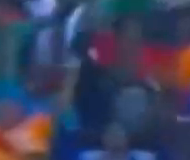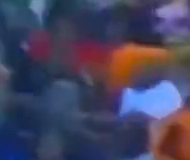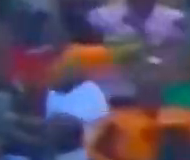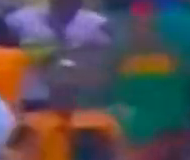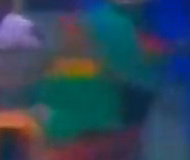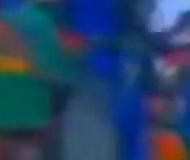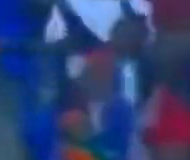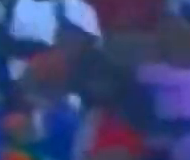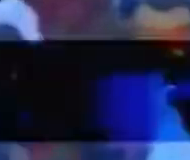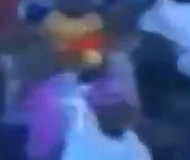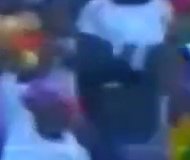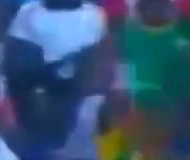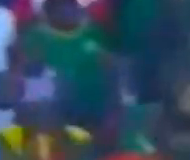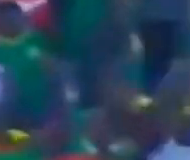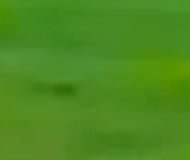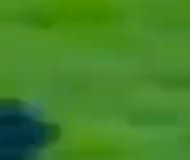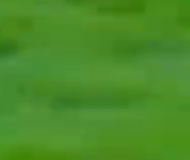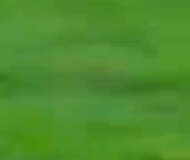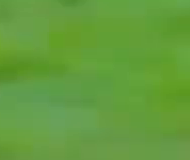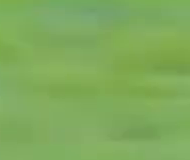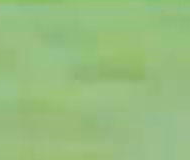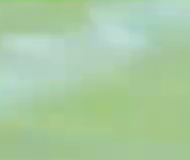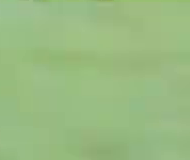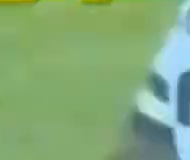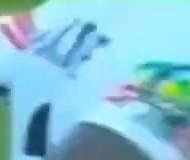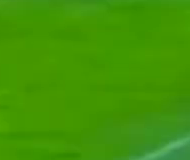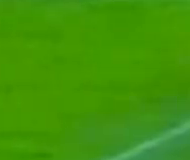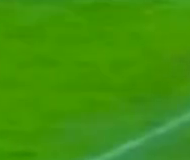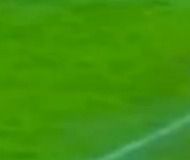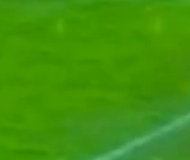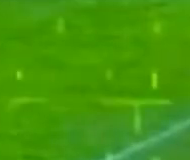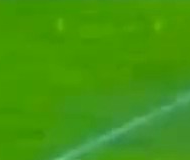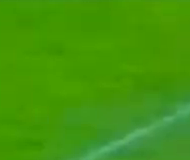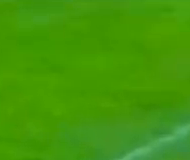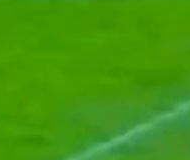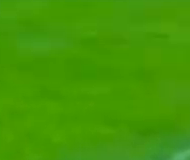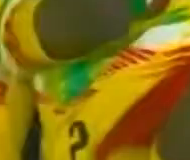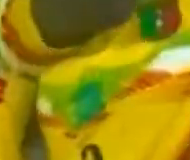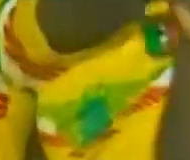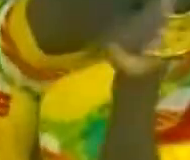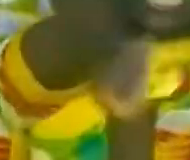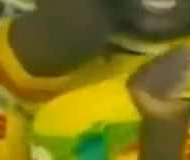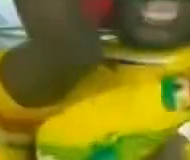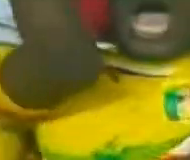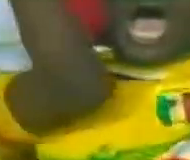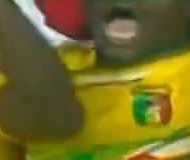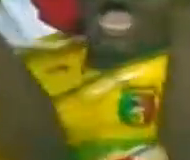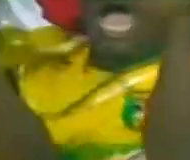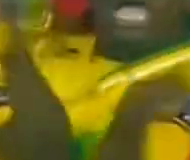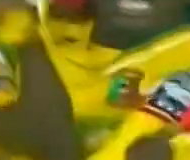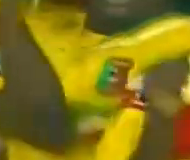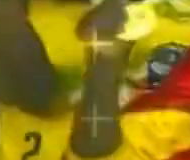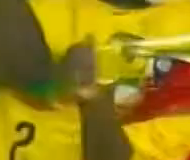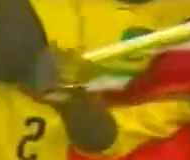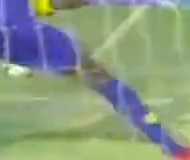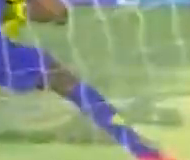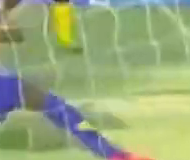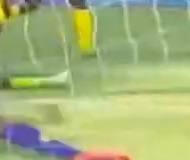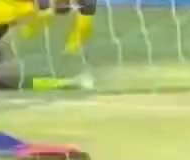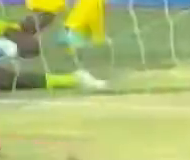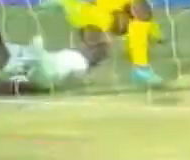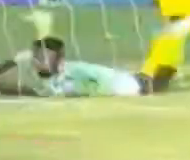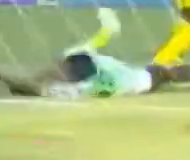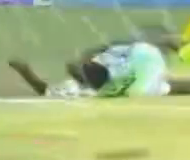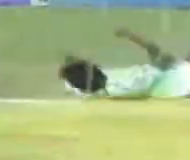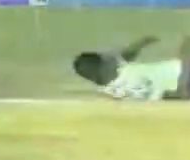games live on KBC Channel 1 as 12 countries battle out for the ultimate prize of becoming champions of Africa.